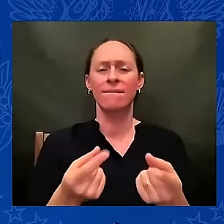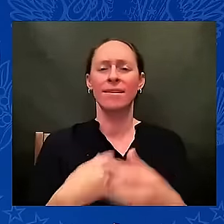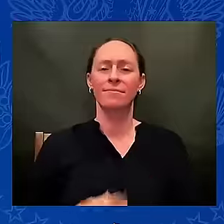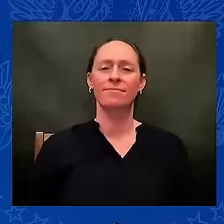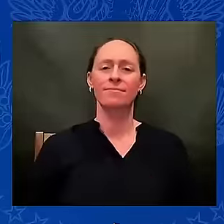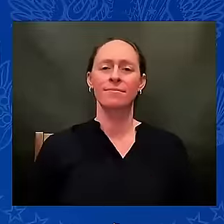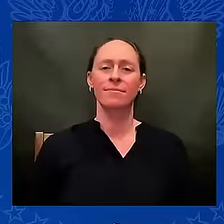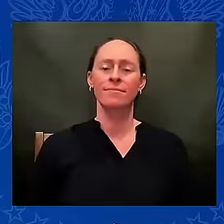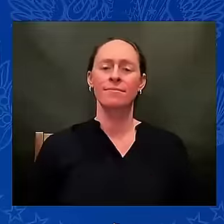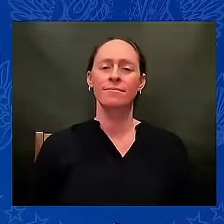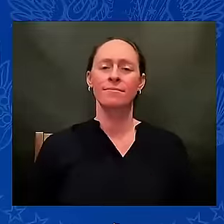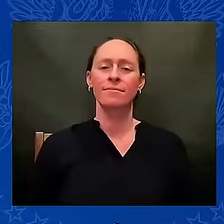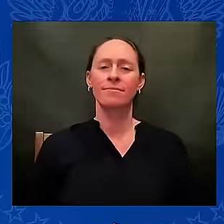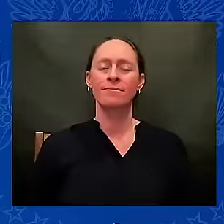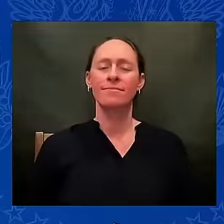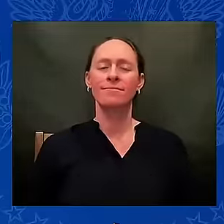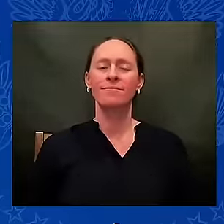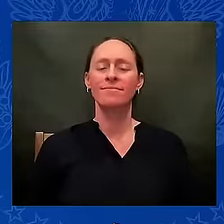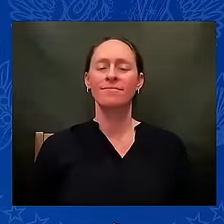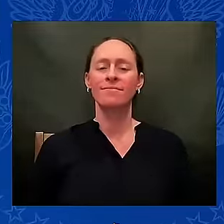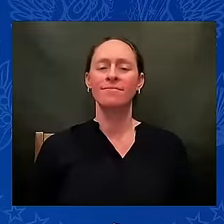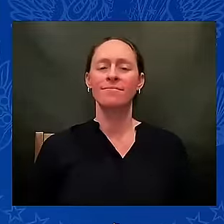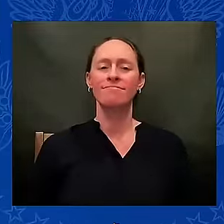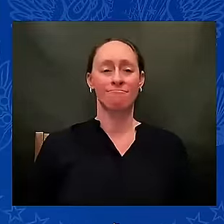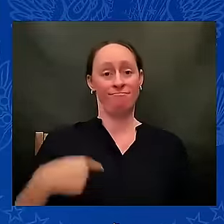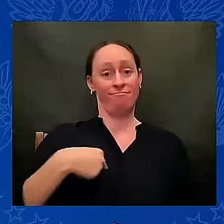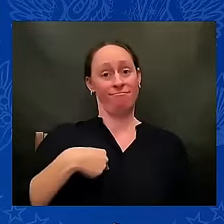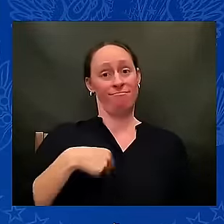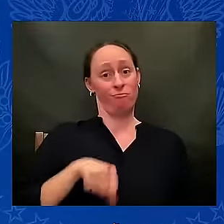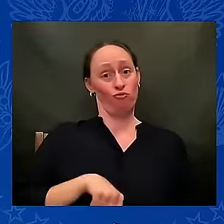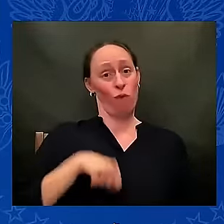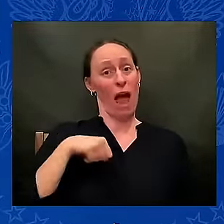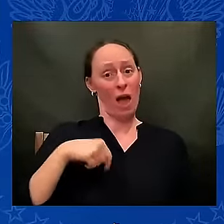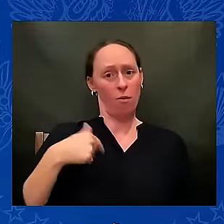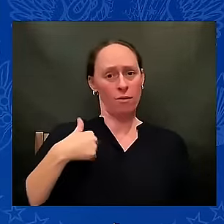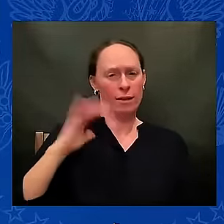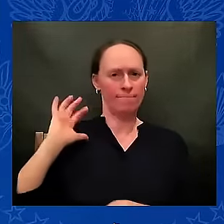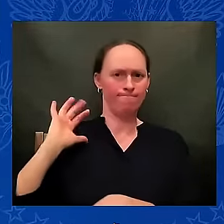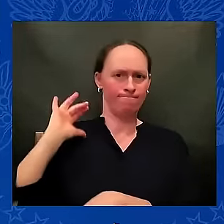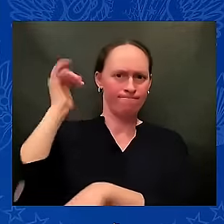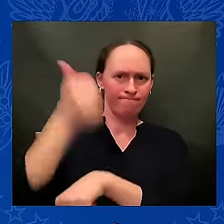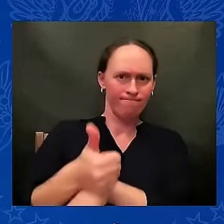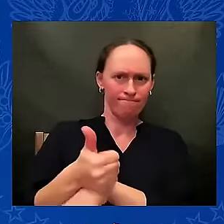I'm proud to have reestablished the White House Council on Native American Affairs,